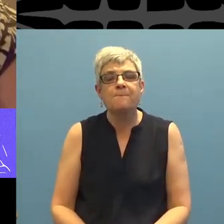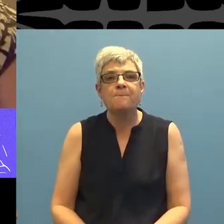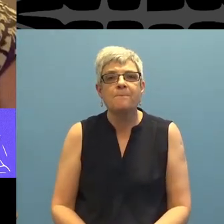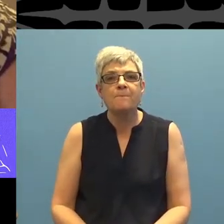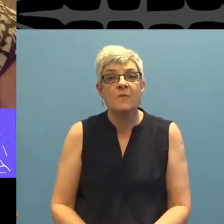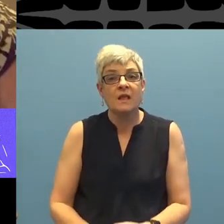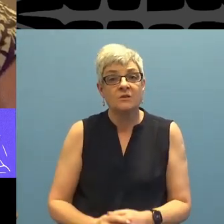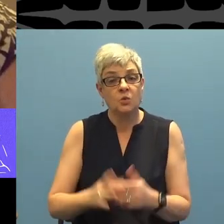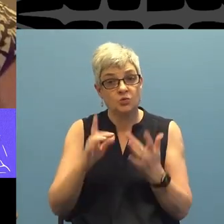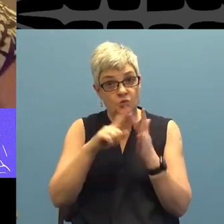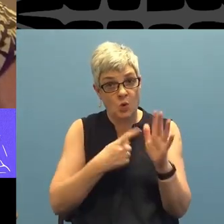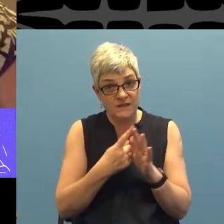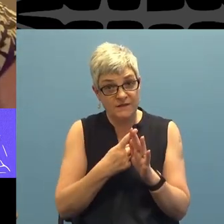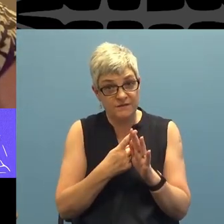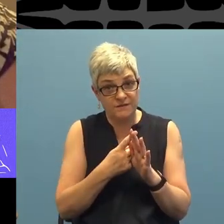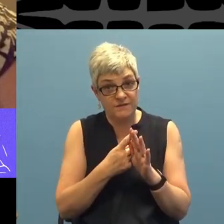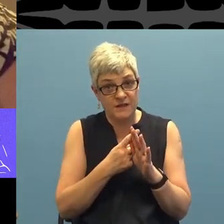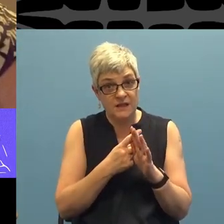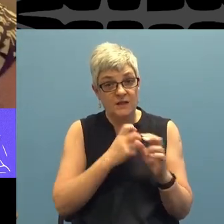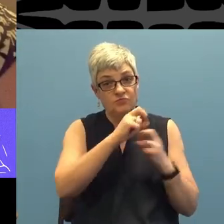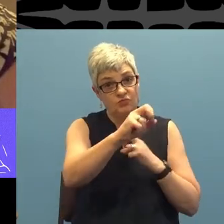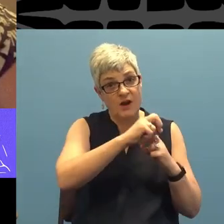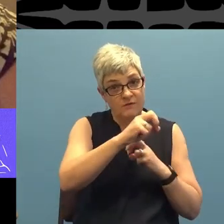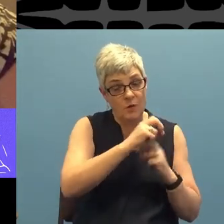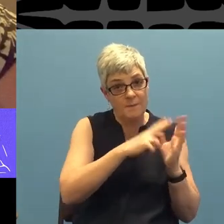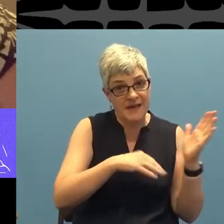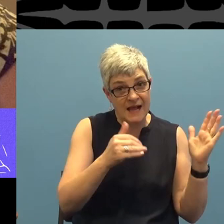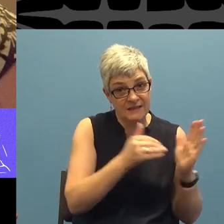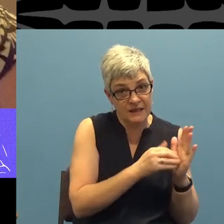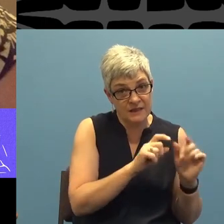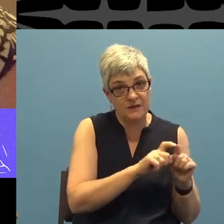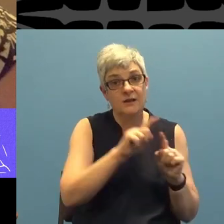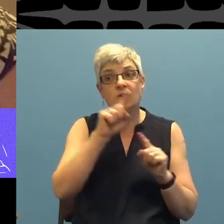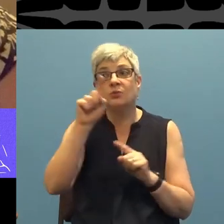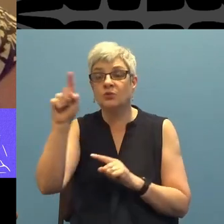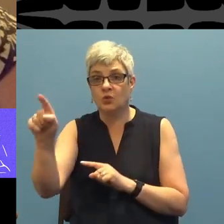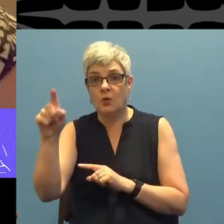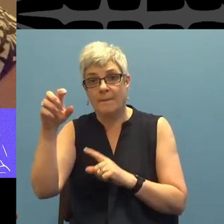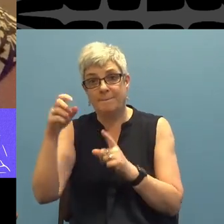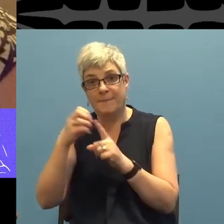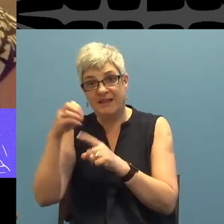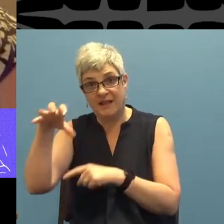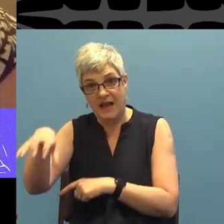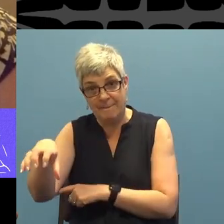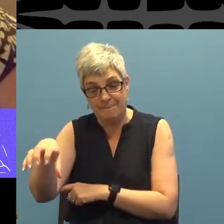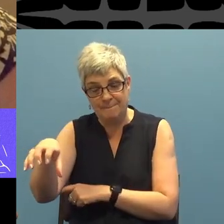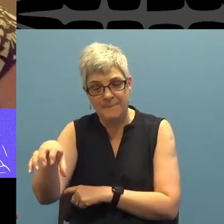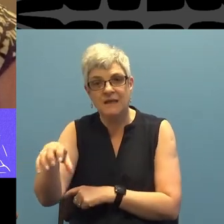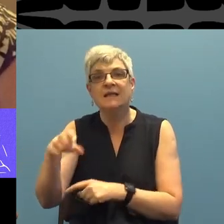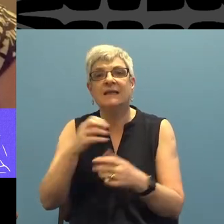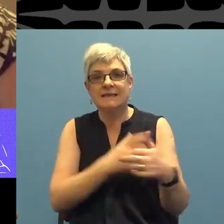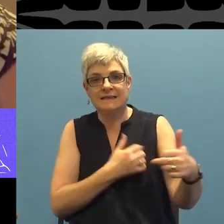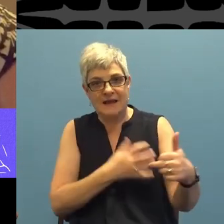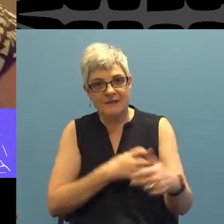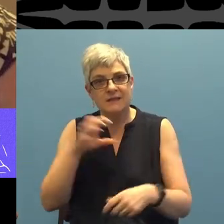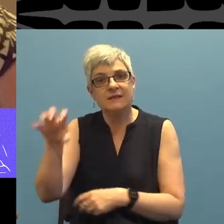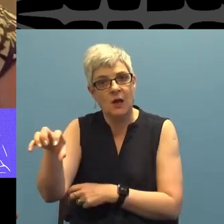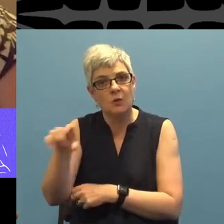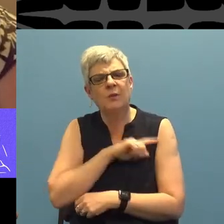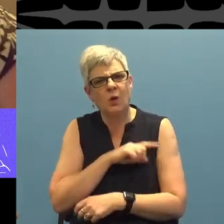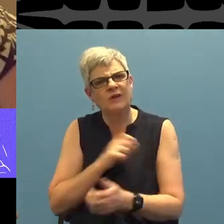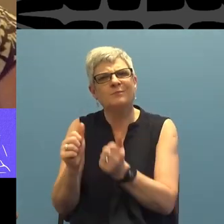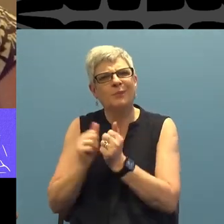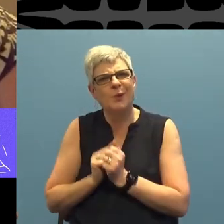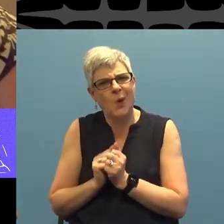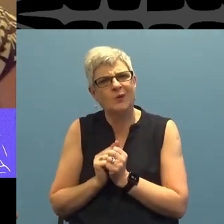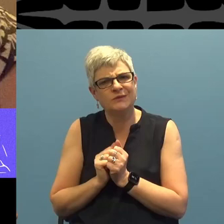So Joseph also went up from the town of Nazareth in Galilee to Judea, to Bethlehem, the town of David, because he belonged to the